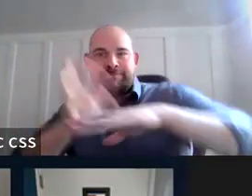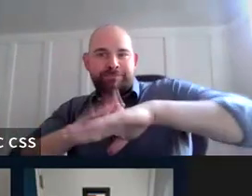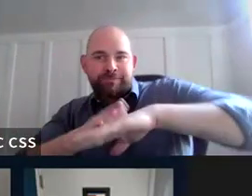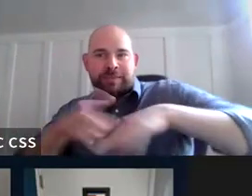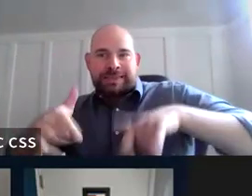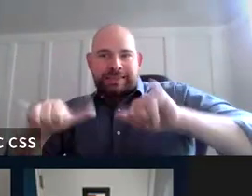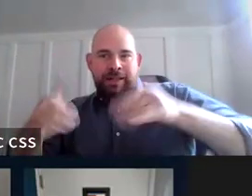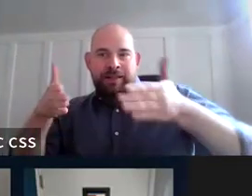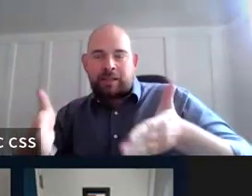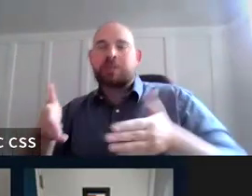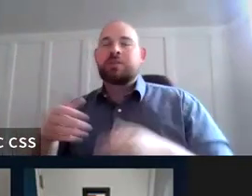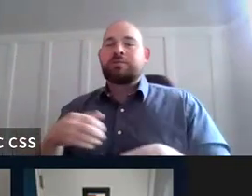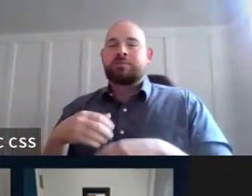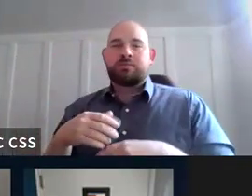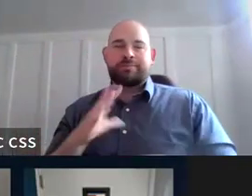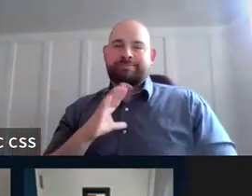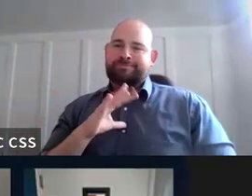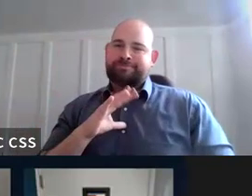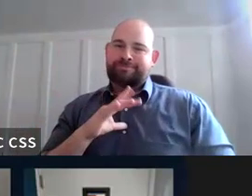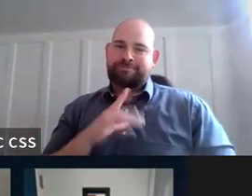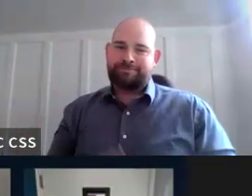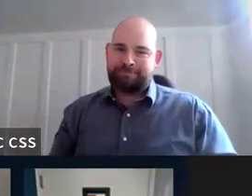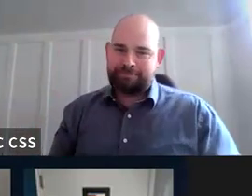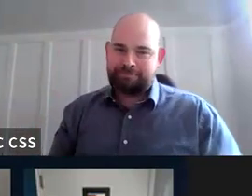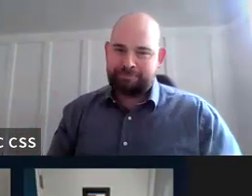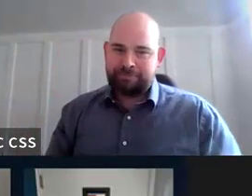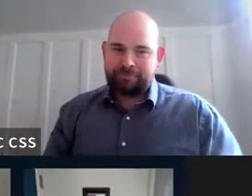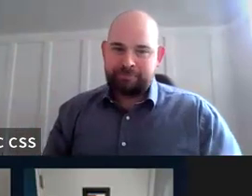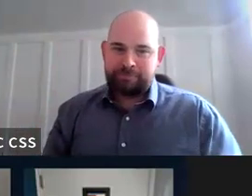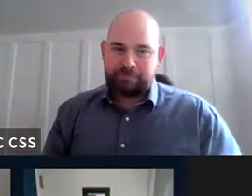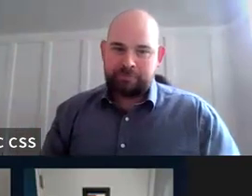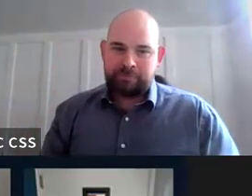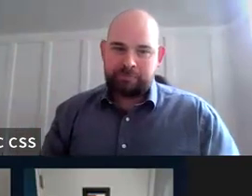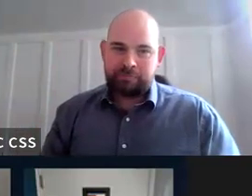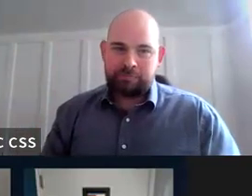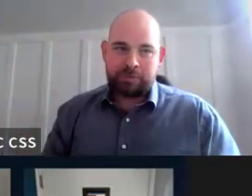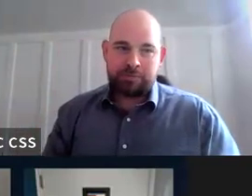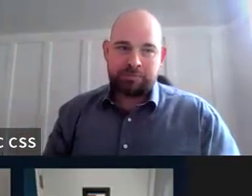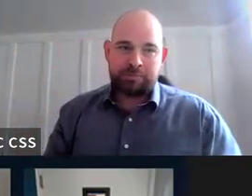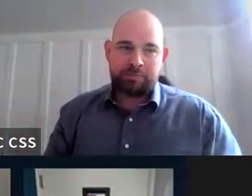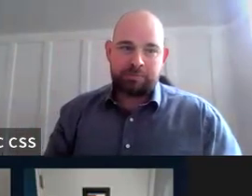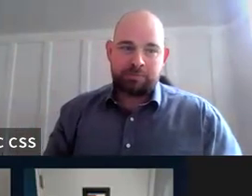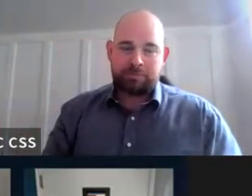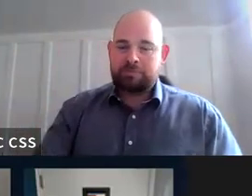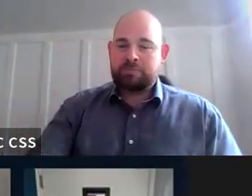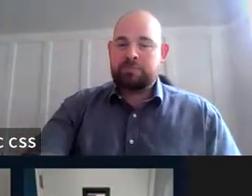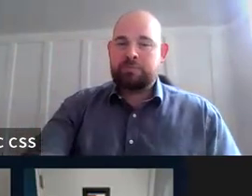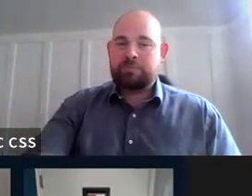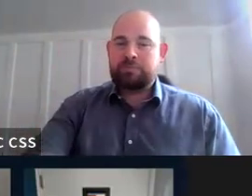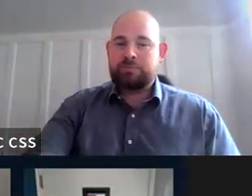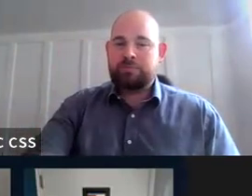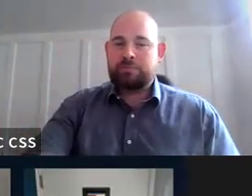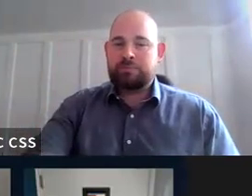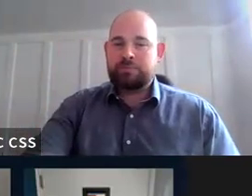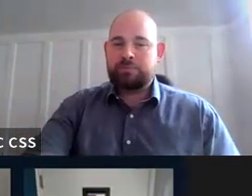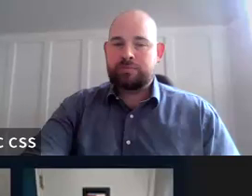with automatic things to turn off and on, and for things that were, if you wouldn't hear it, if things were left on or off, they would automatically have that